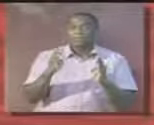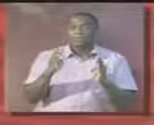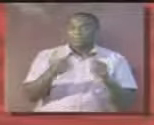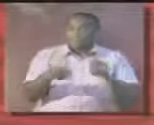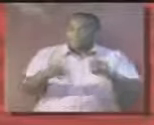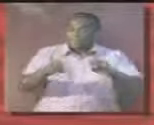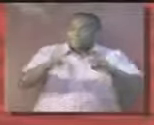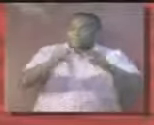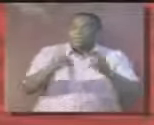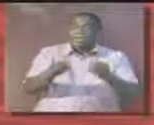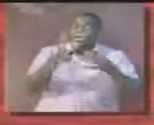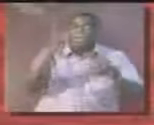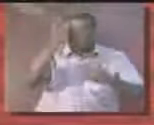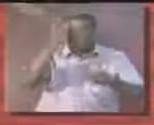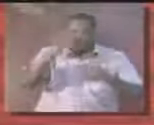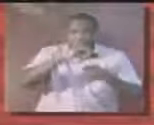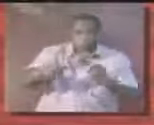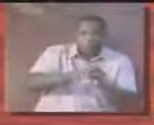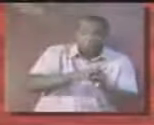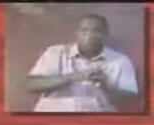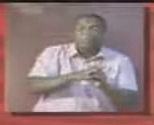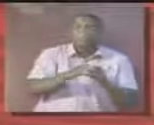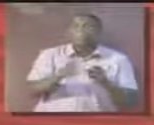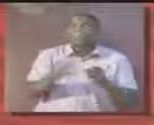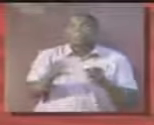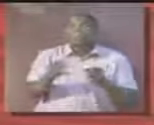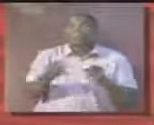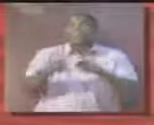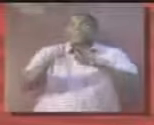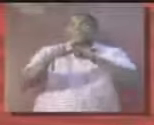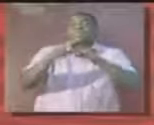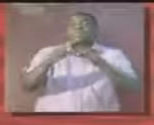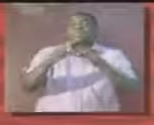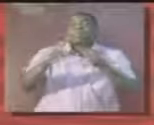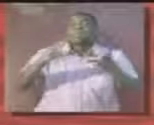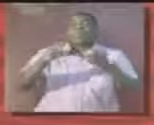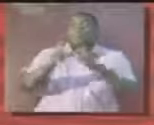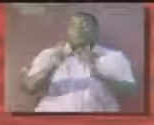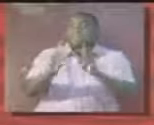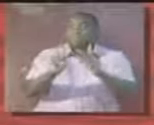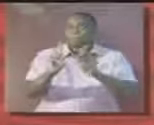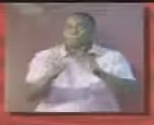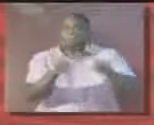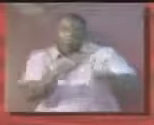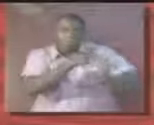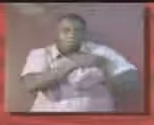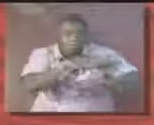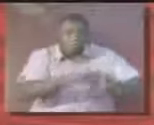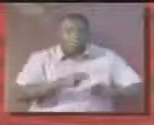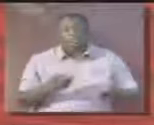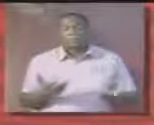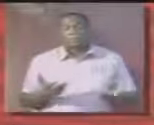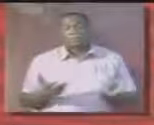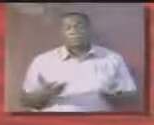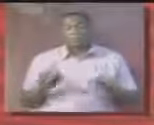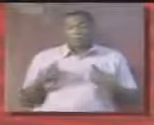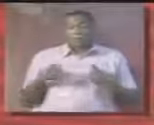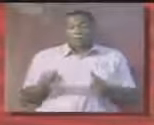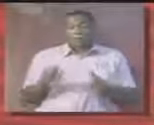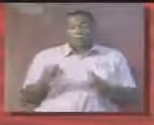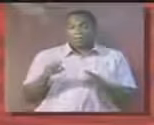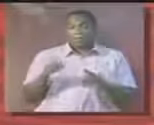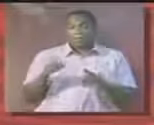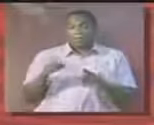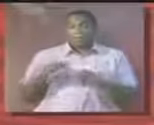the increasing number of persons that are being hospitalized. The parallel healthcare system will not be